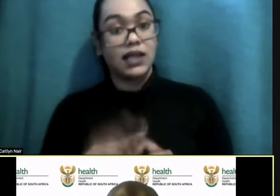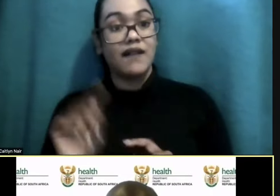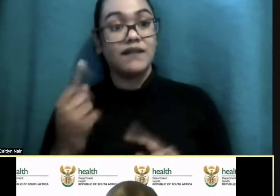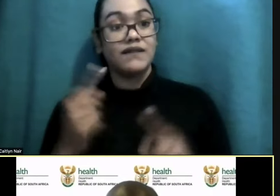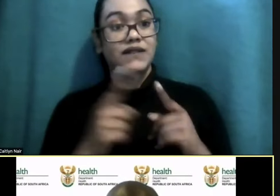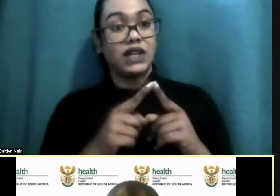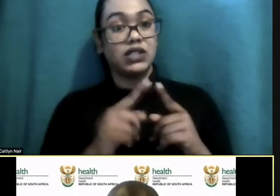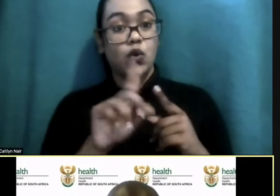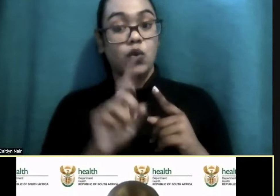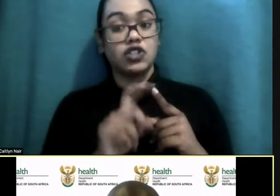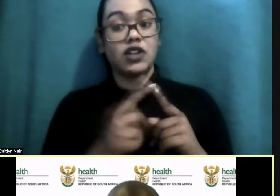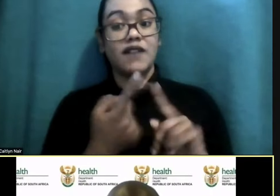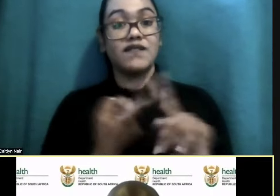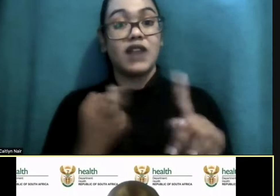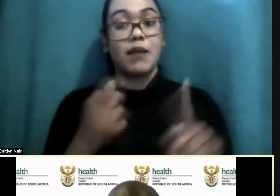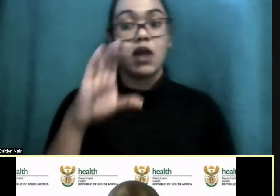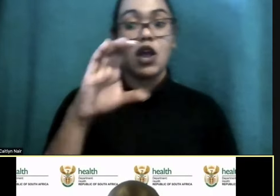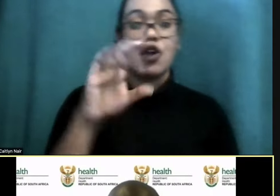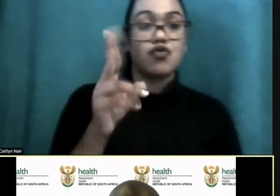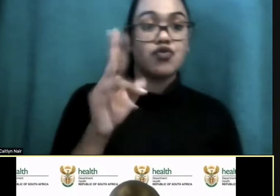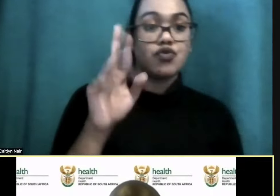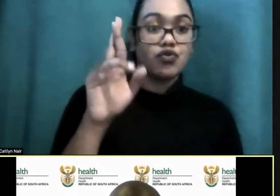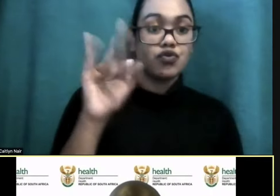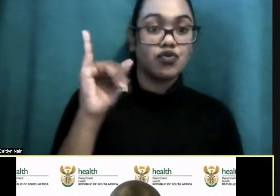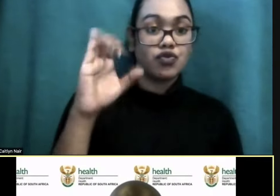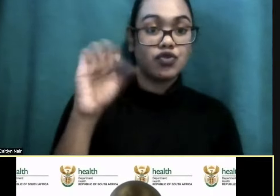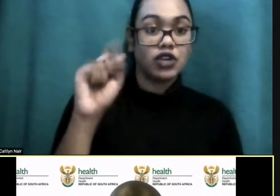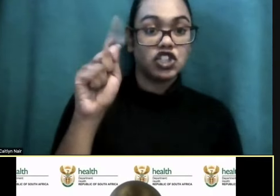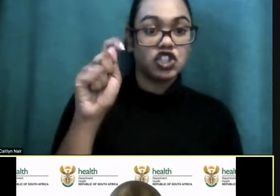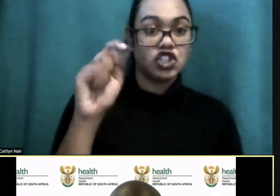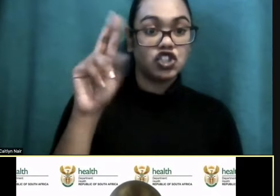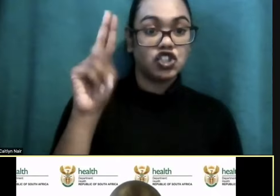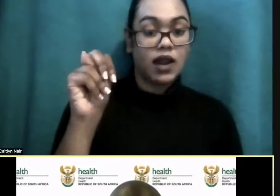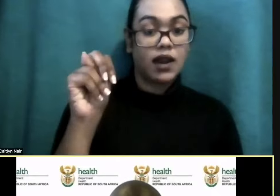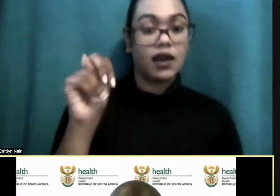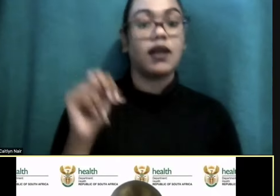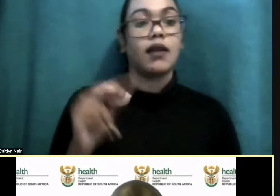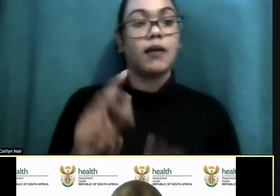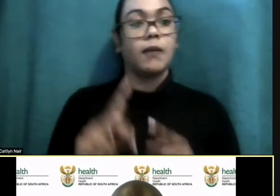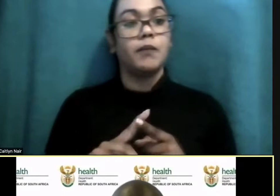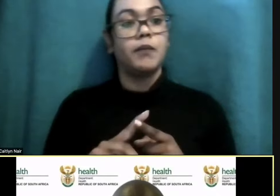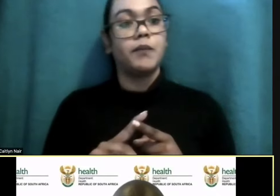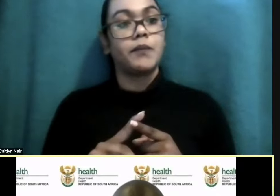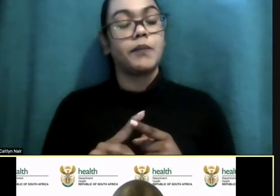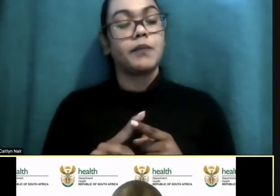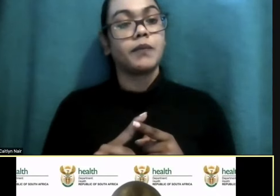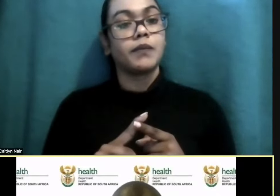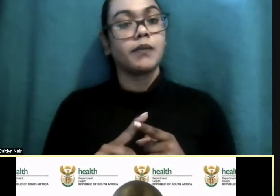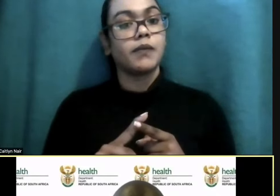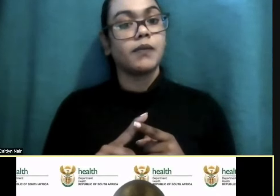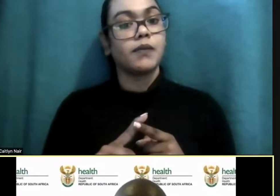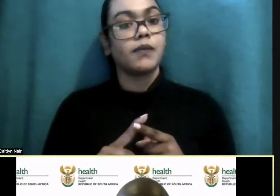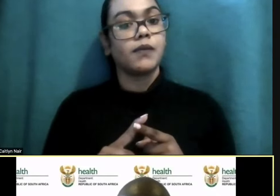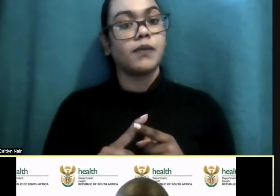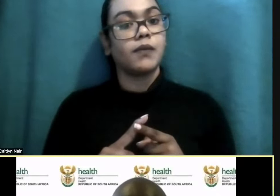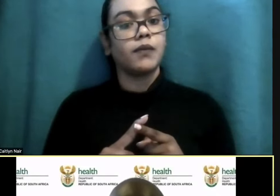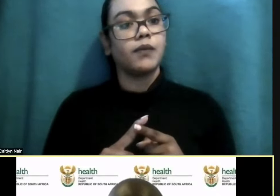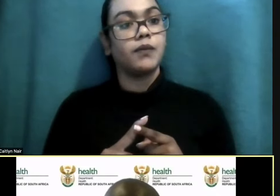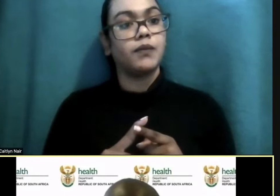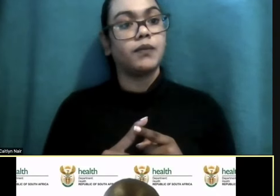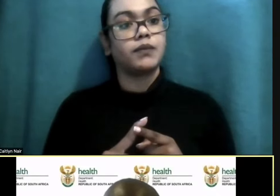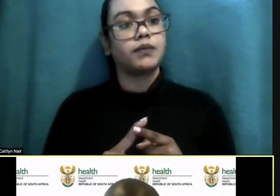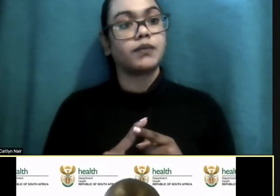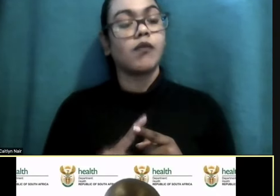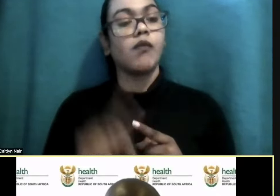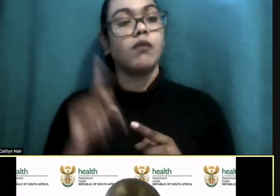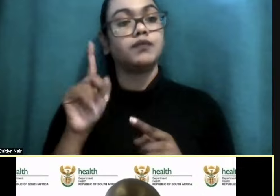from Network News 24. Although Prof has managed to respond to this question, but for the purpose of those who are